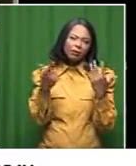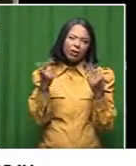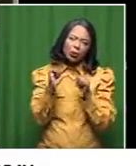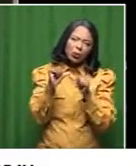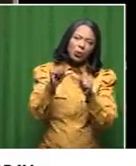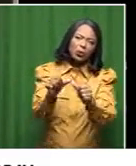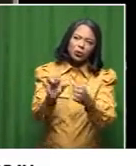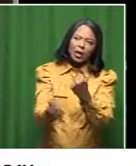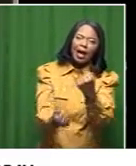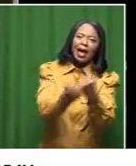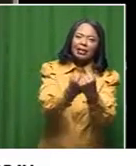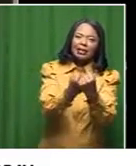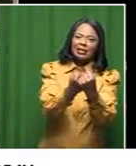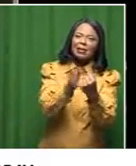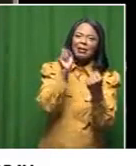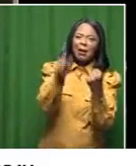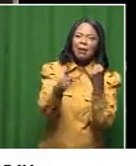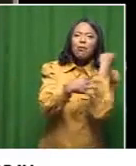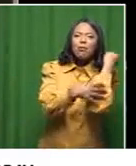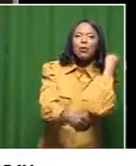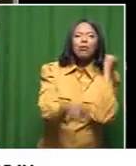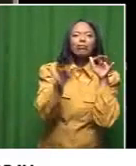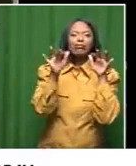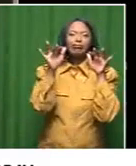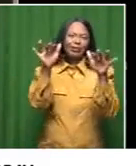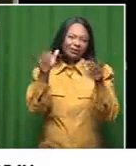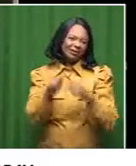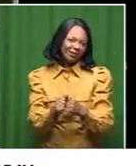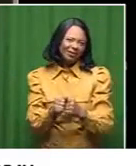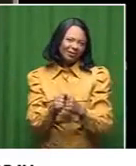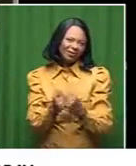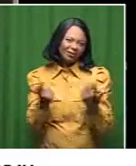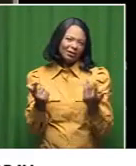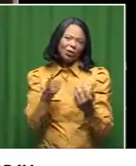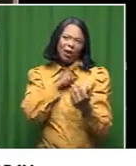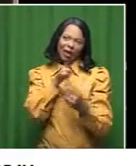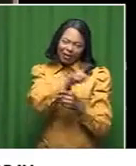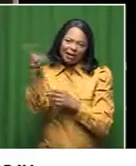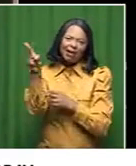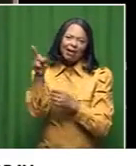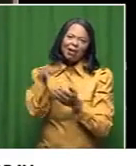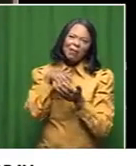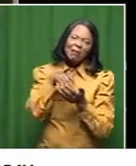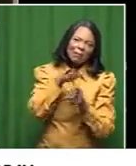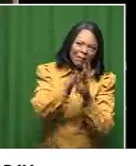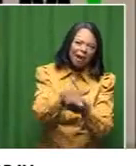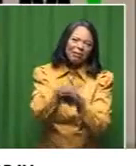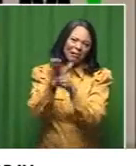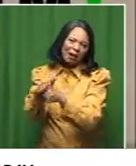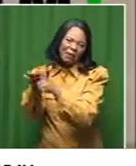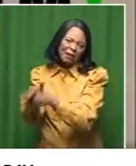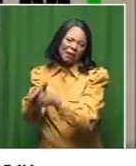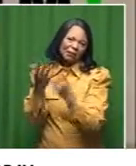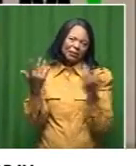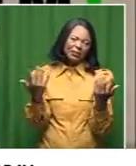continue assisting the poor, those that are marginalized. And this is talking